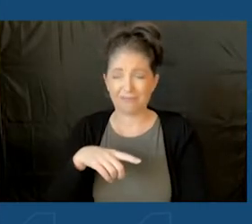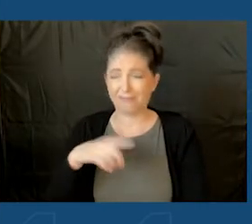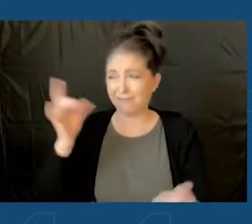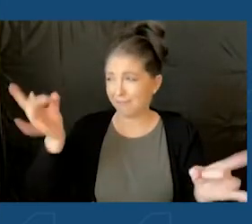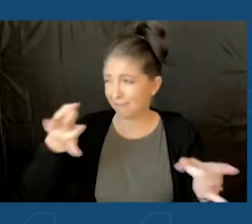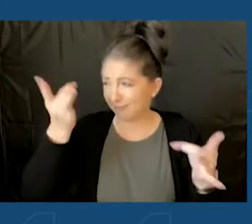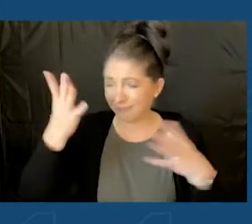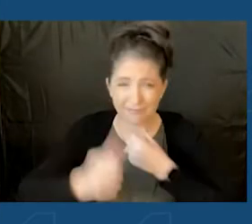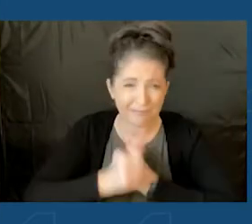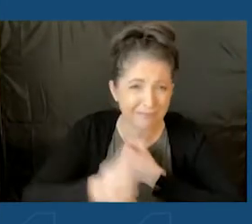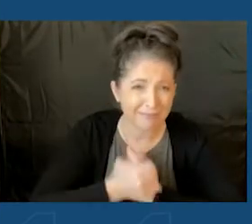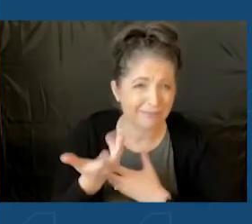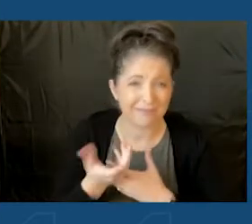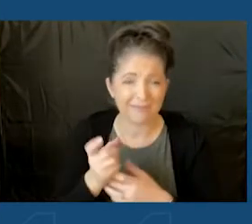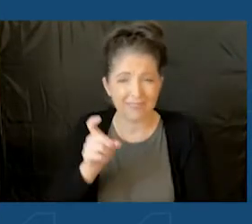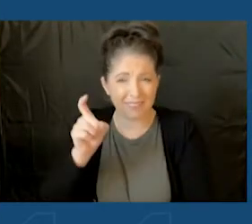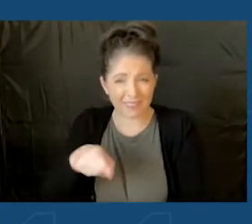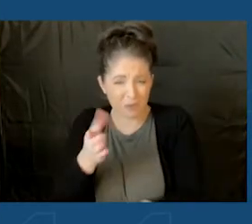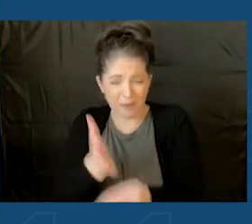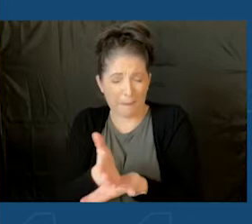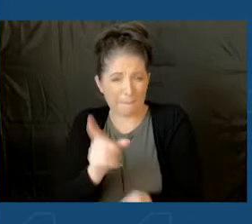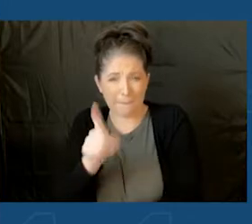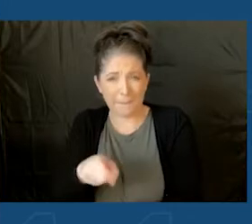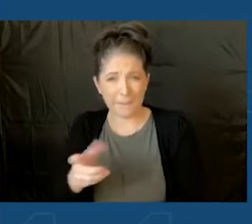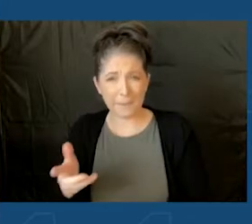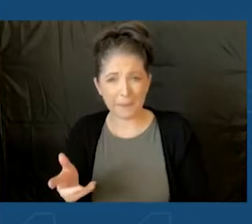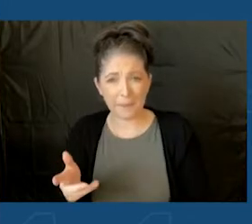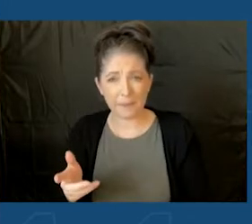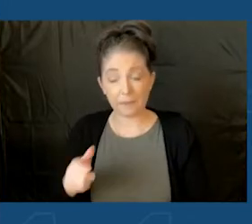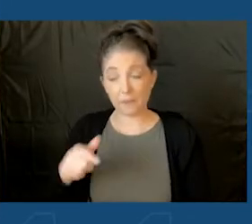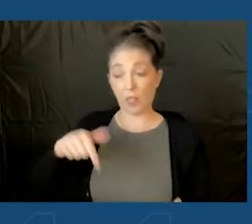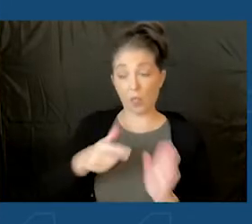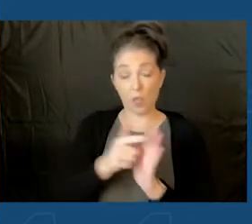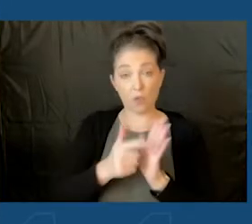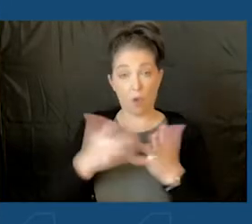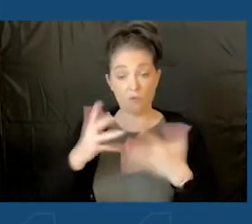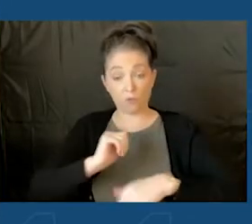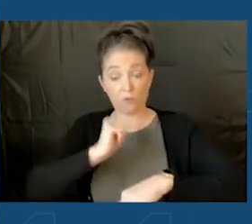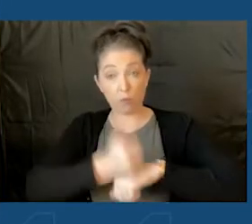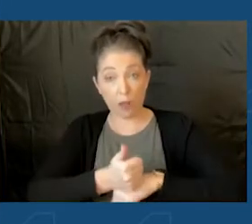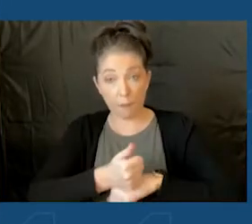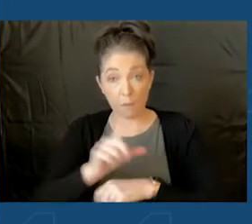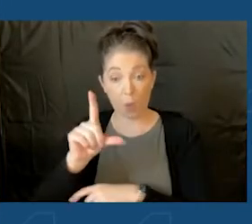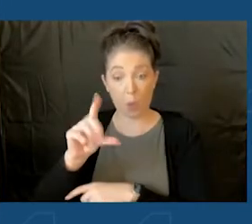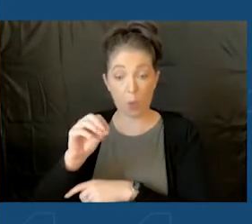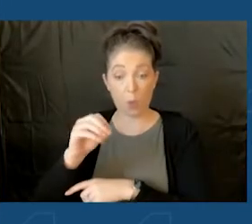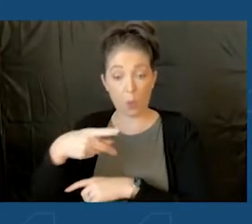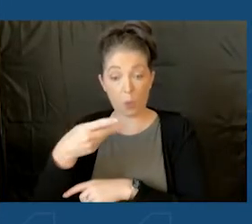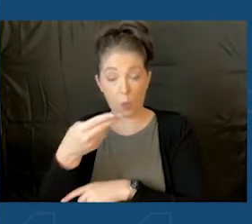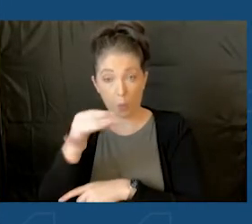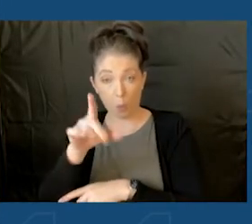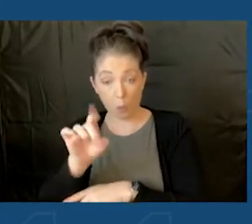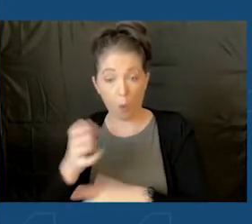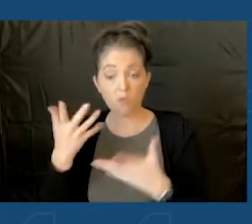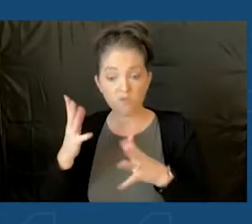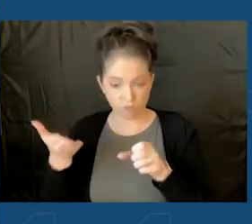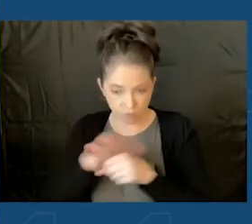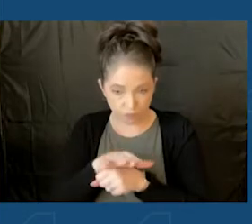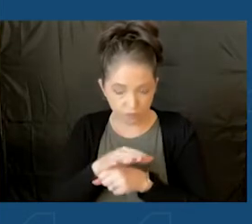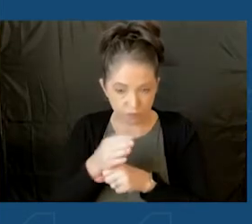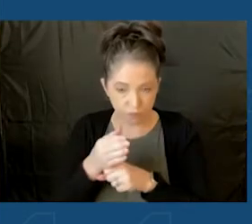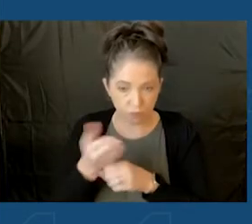which has to stop. But with this law being in place and this loophole being covered by this governor and this legislature, those